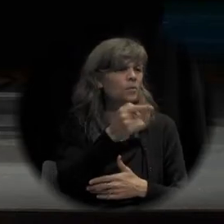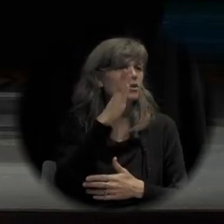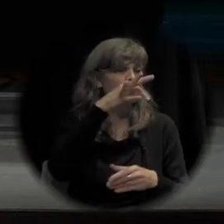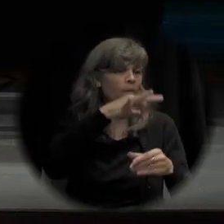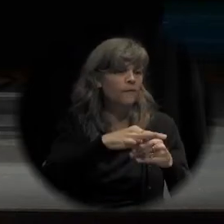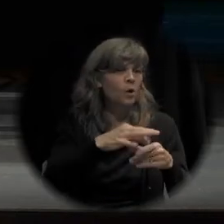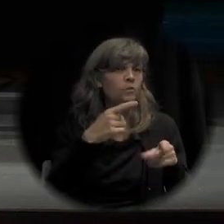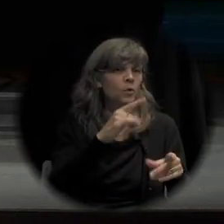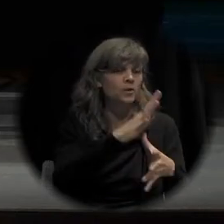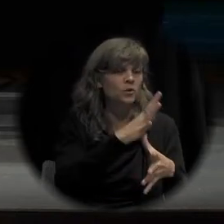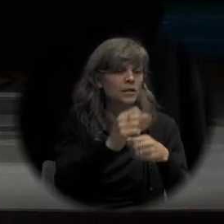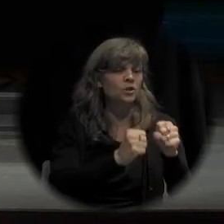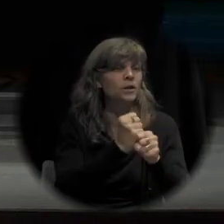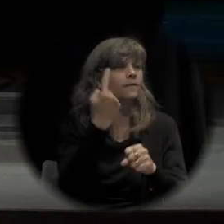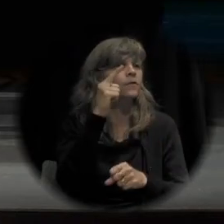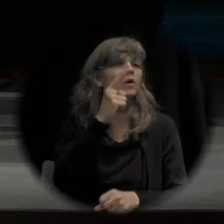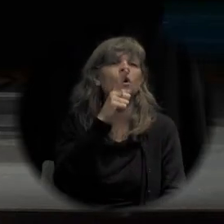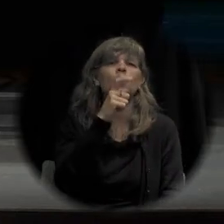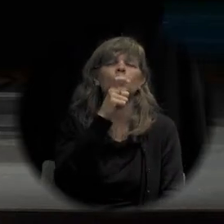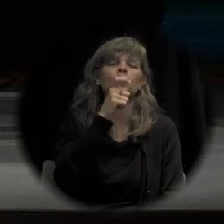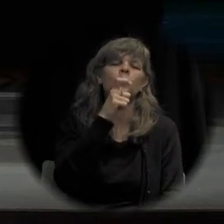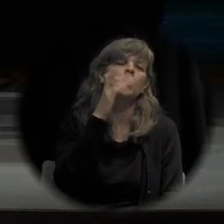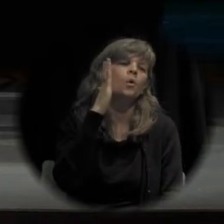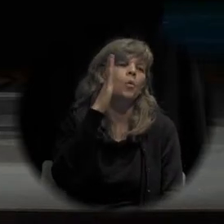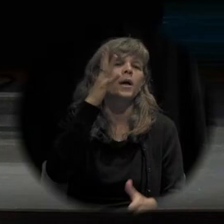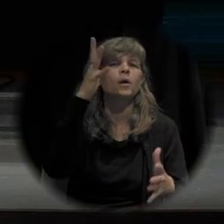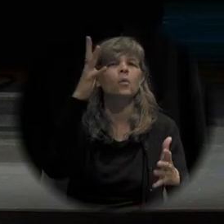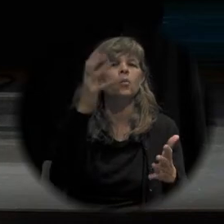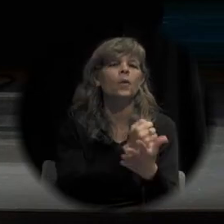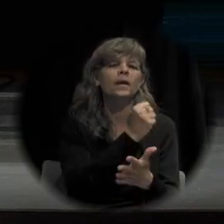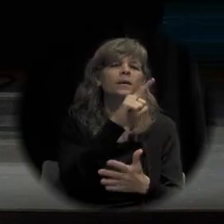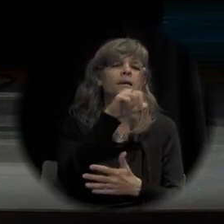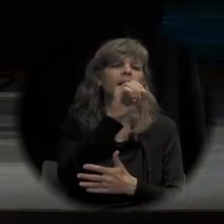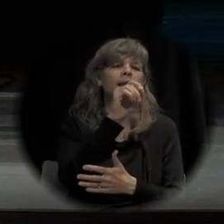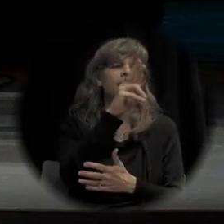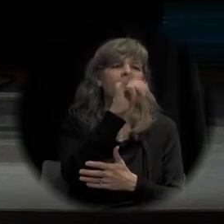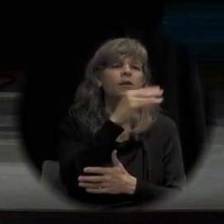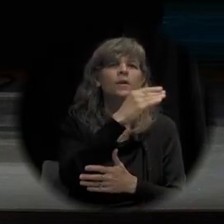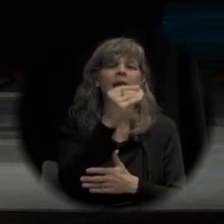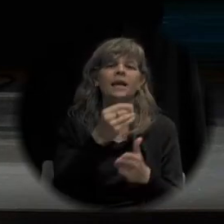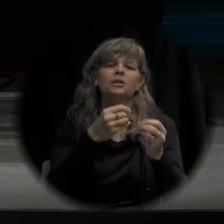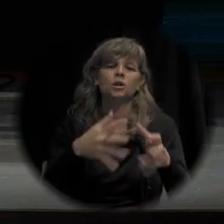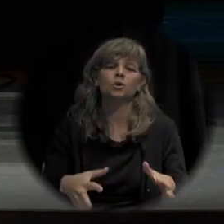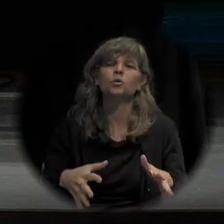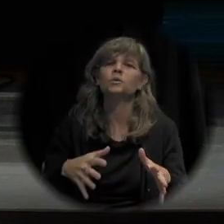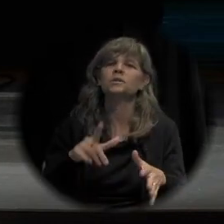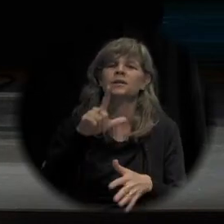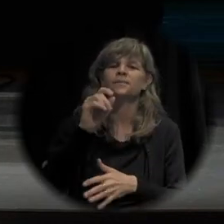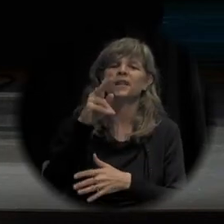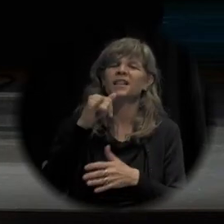your senior year for who is most likely to win the lottery and lose the lottery ticket?